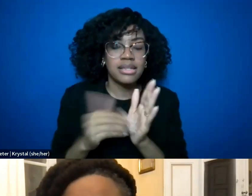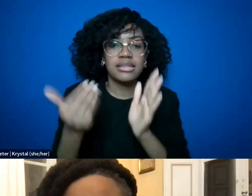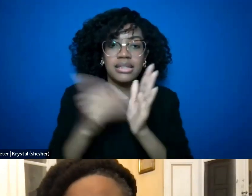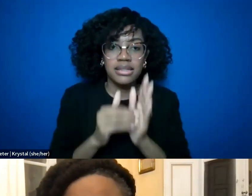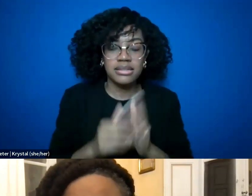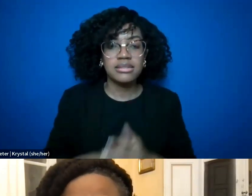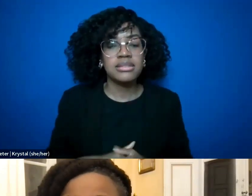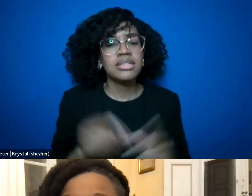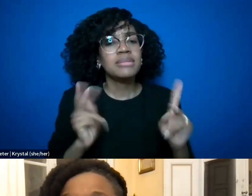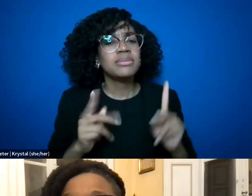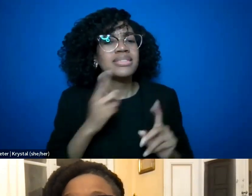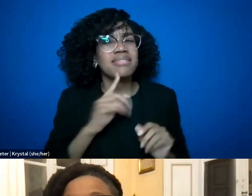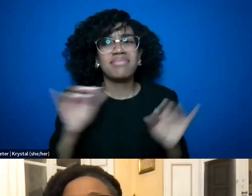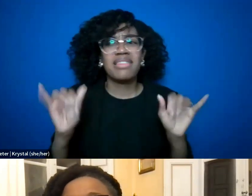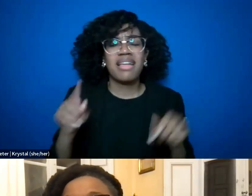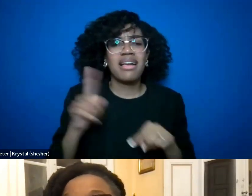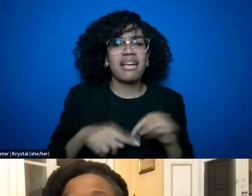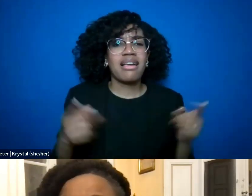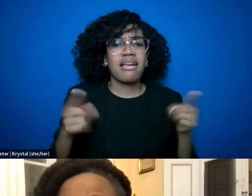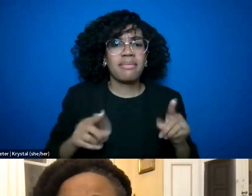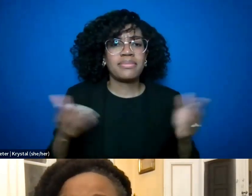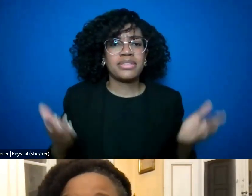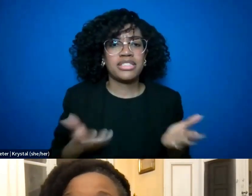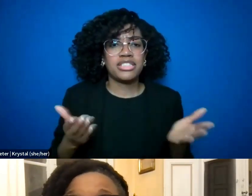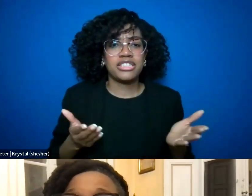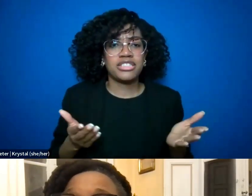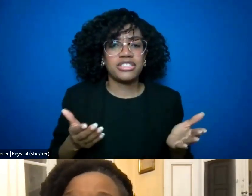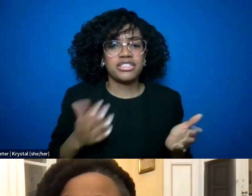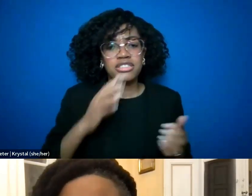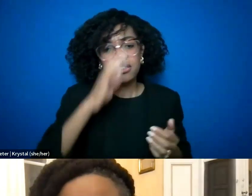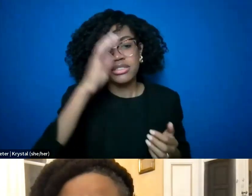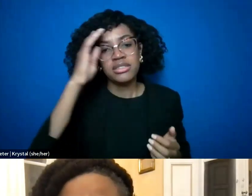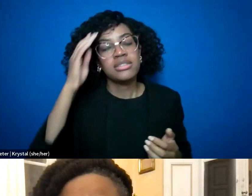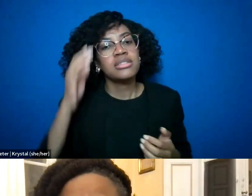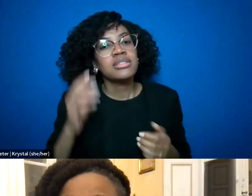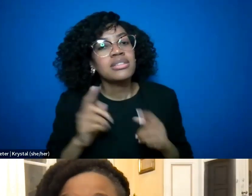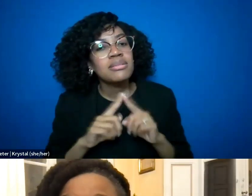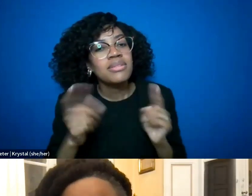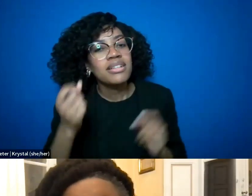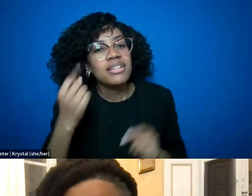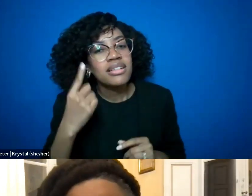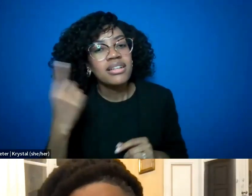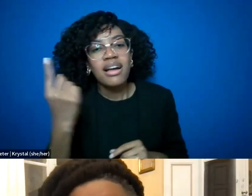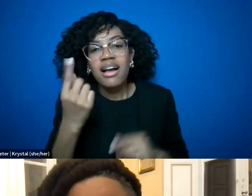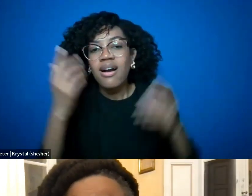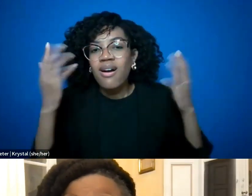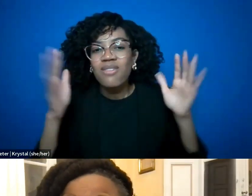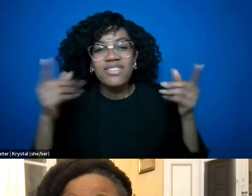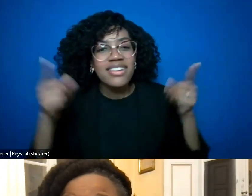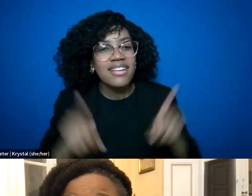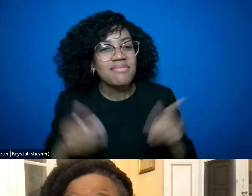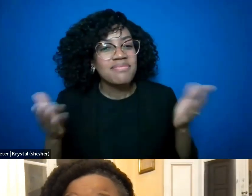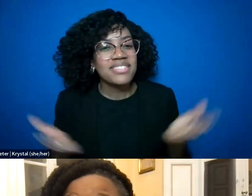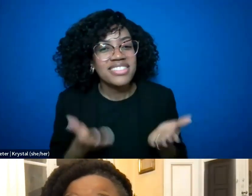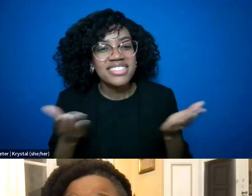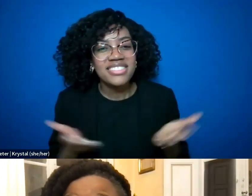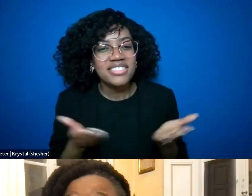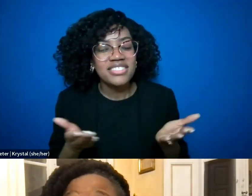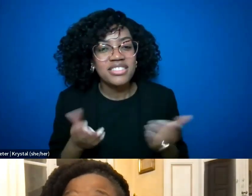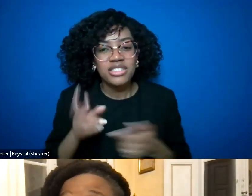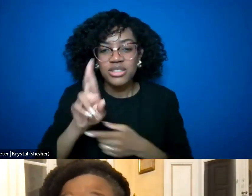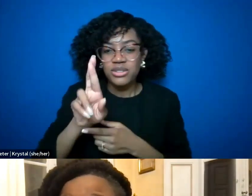can't happen here, basically meaning Europe. It's already happened here. What do they think redemption